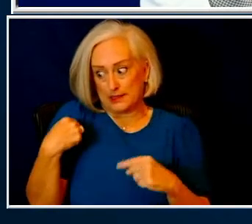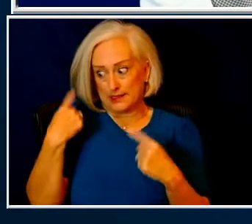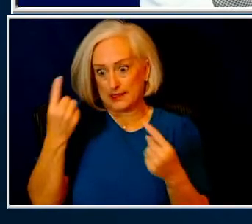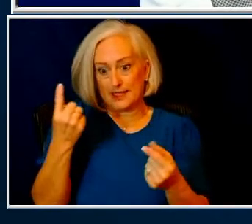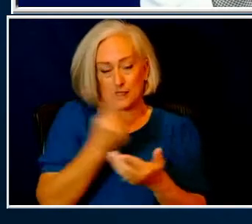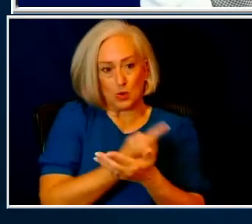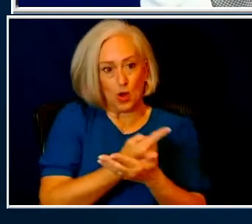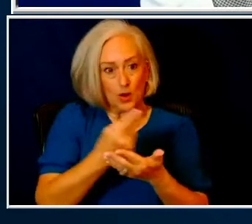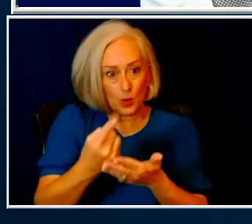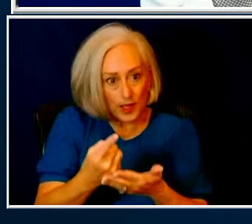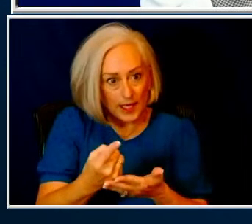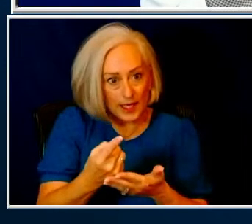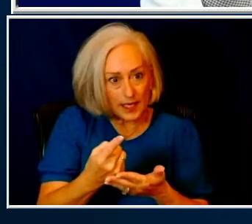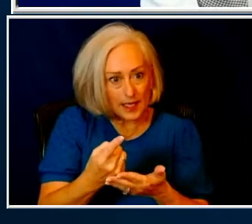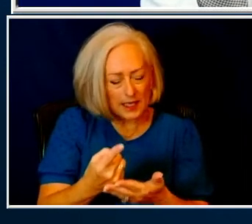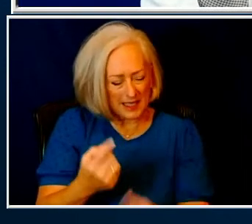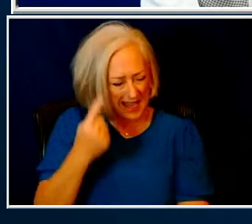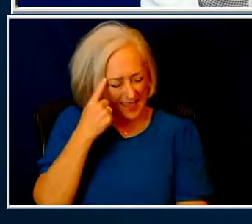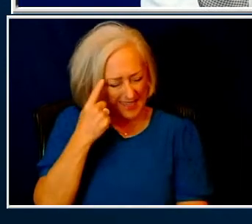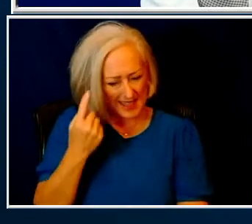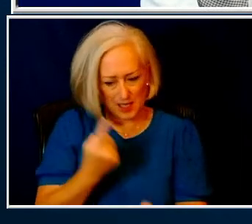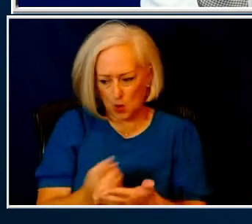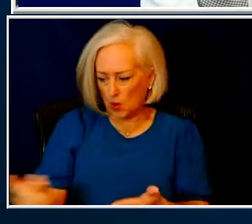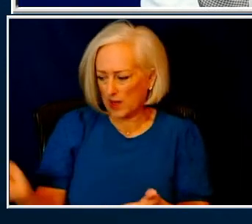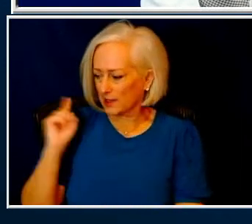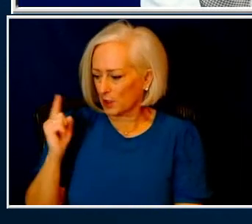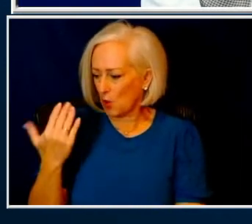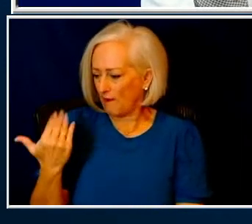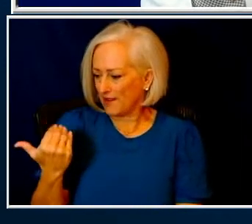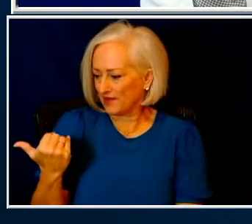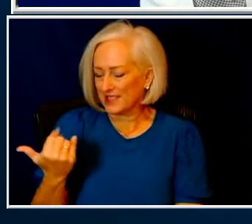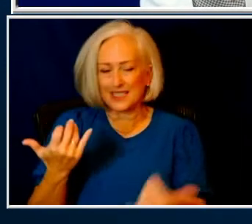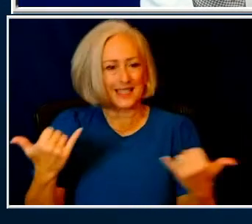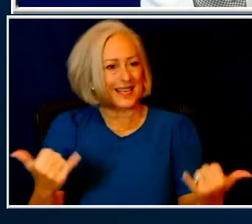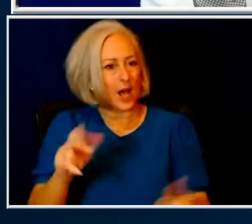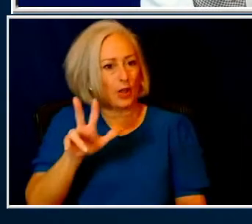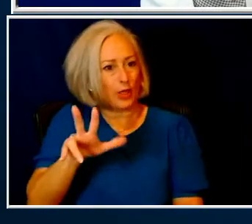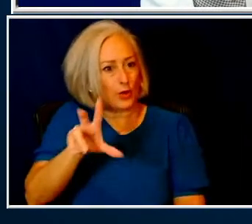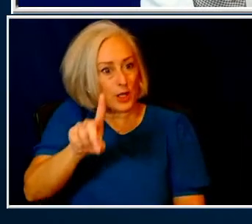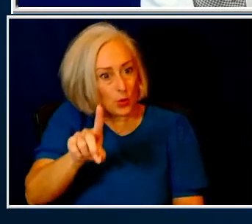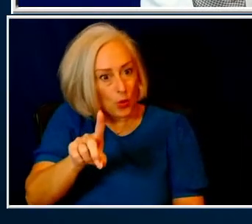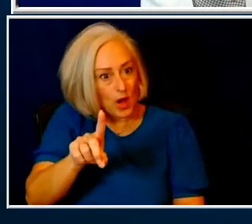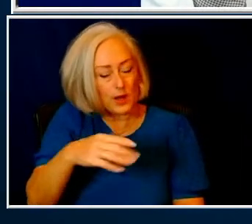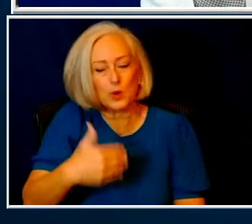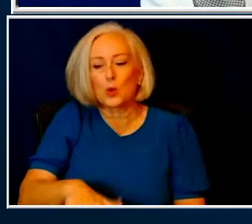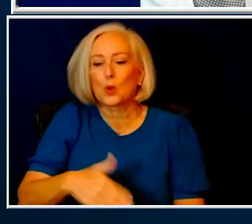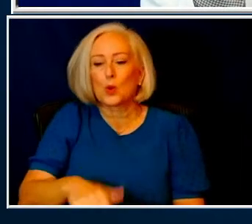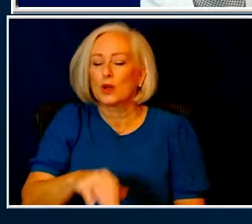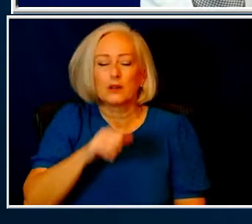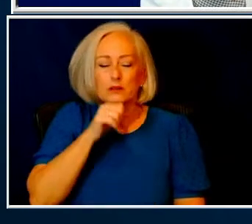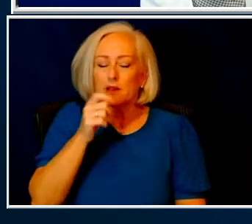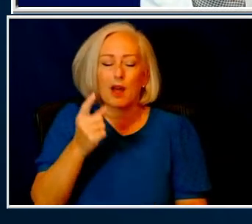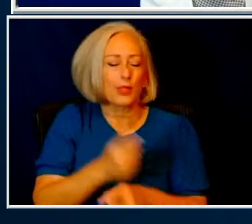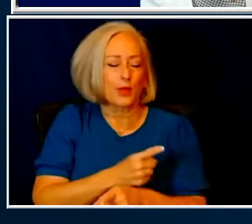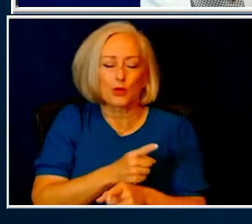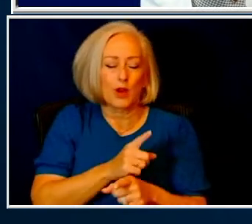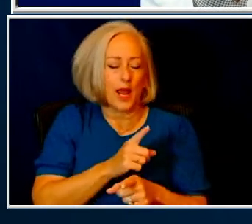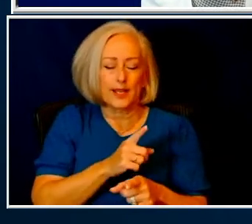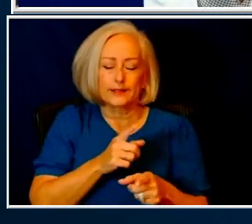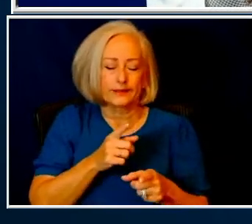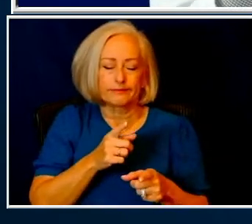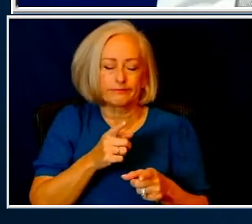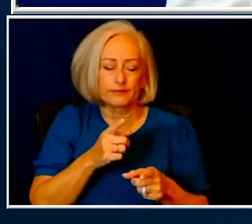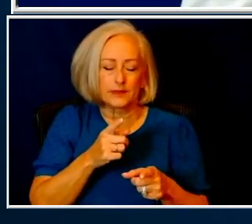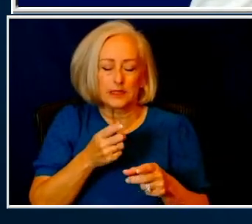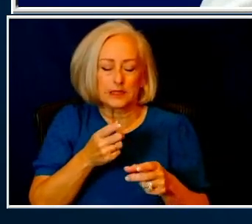days ago, we got down to 15 or 16, and now we're up at 31 acutes, and so not the right trend, honestly, and one that's a little disconcerting to me. Hey, check